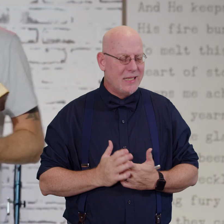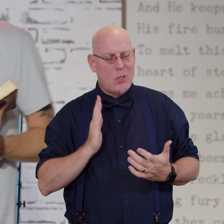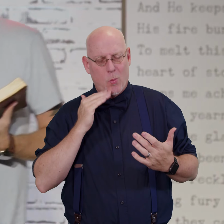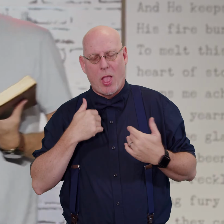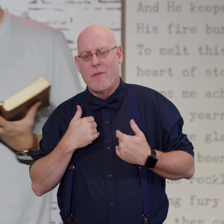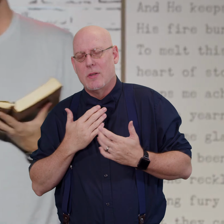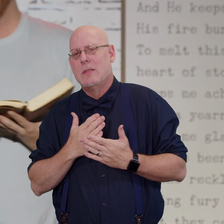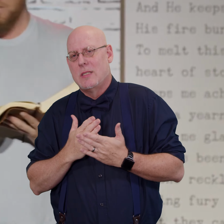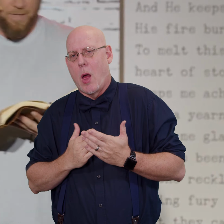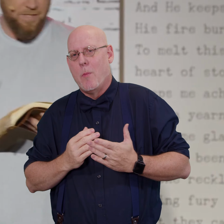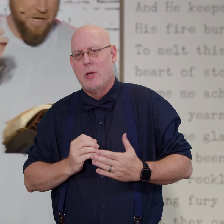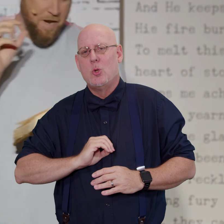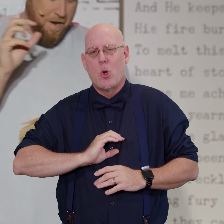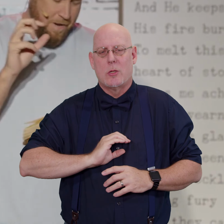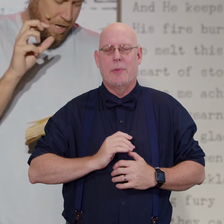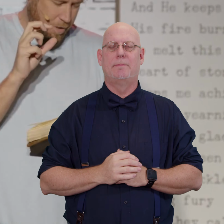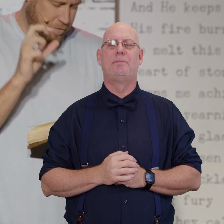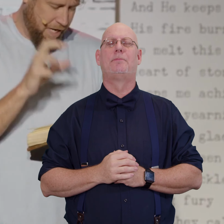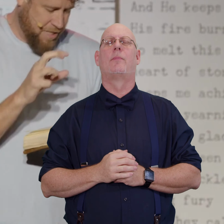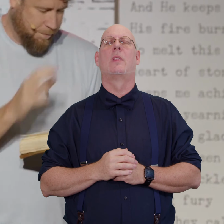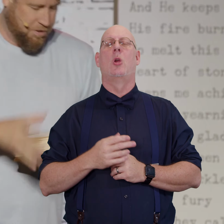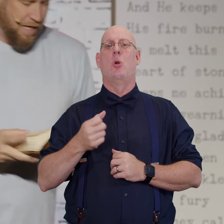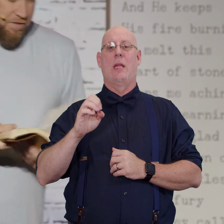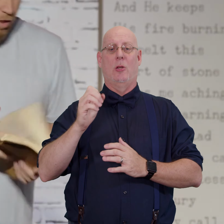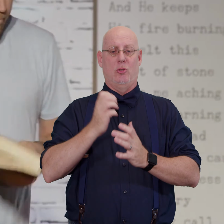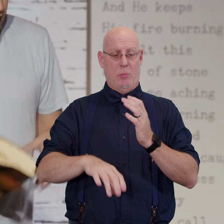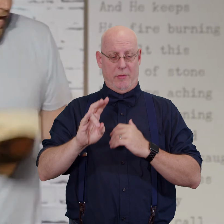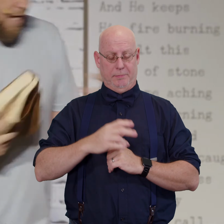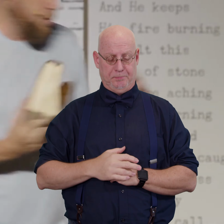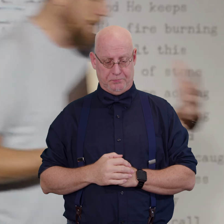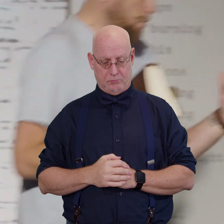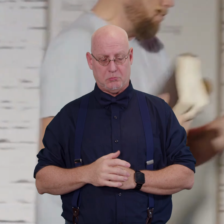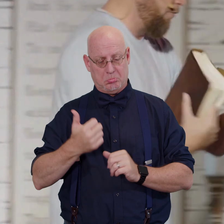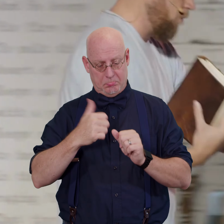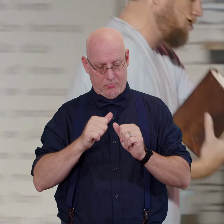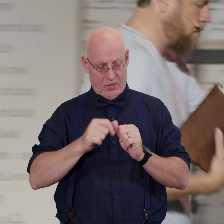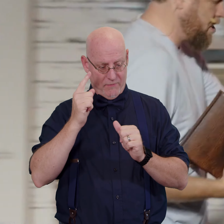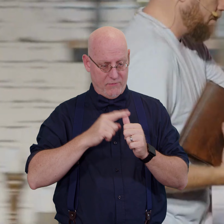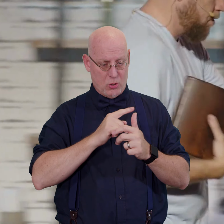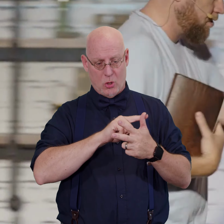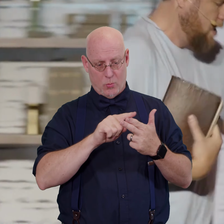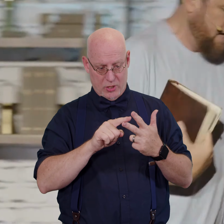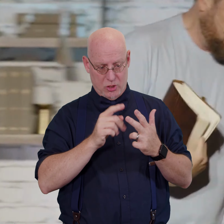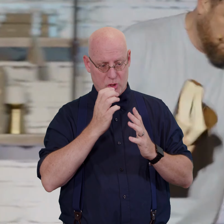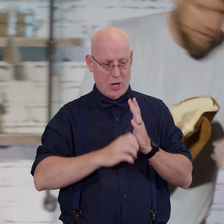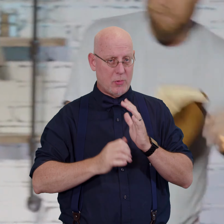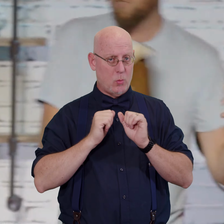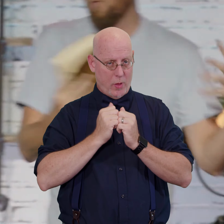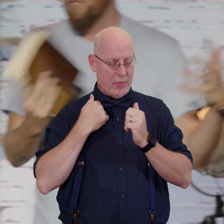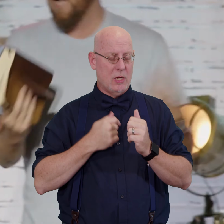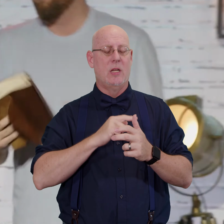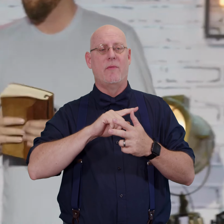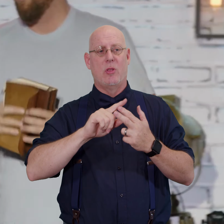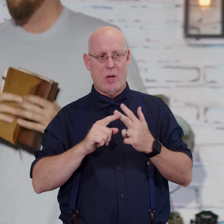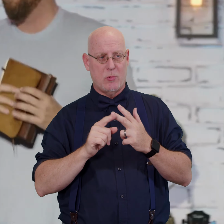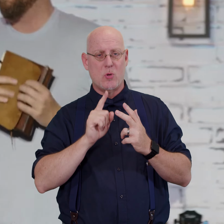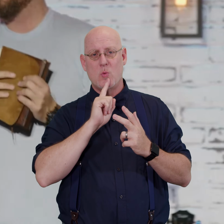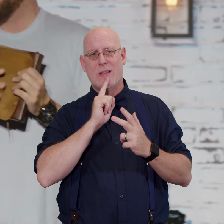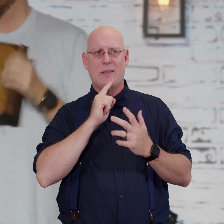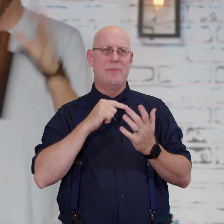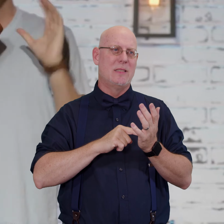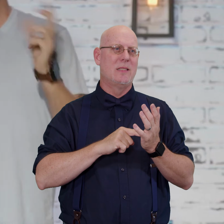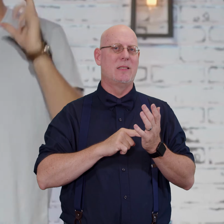there, okay? There will be some encouragement. But Hosea chapter 7. So as you guys remember, the first three chapters, if you've been with us, the first three chapters are